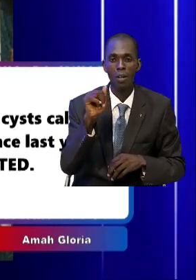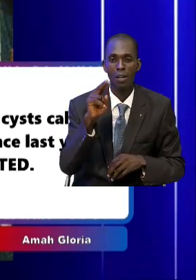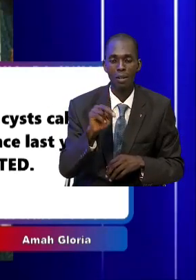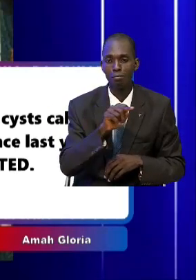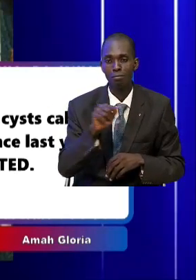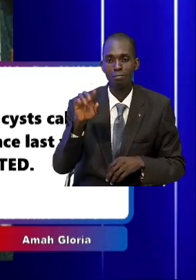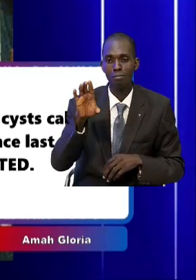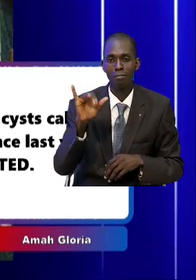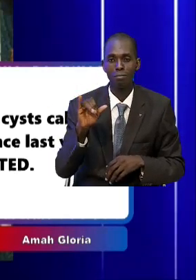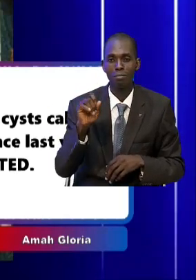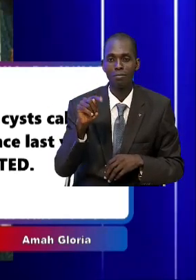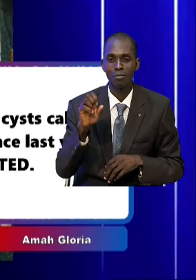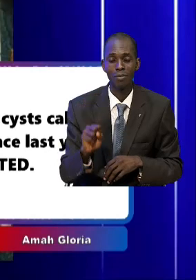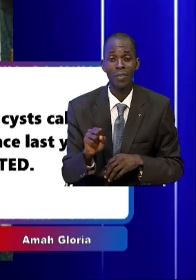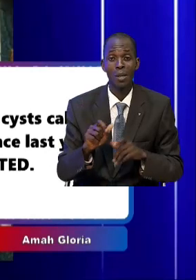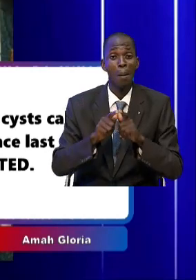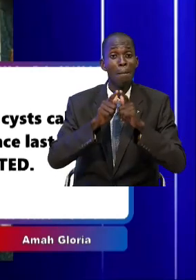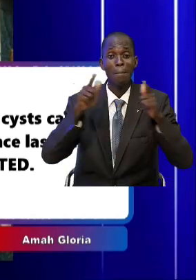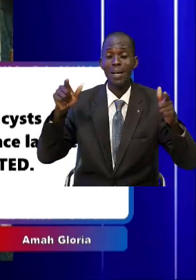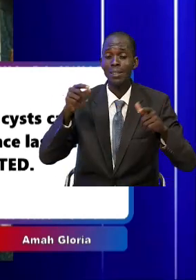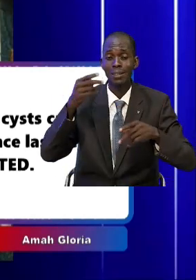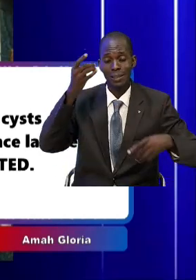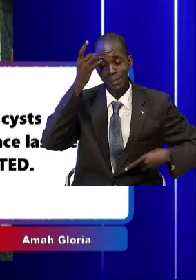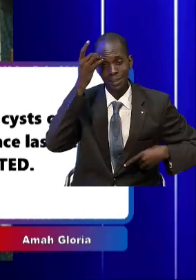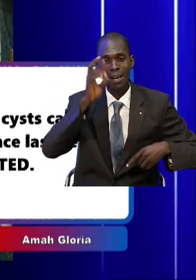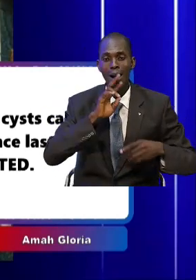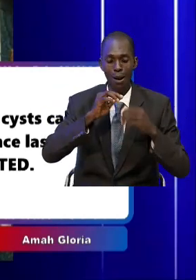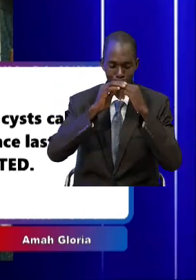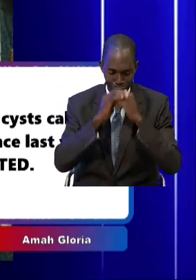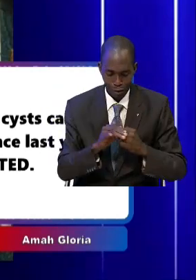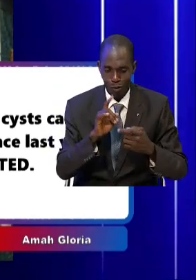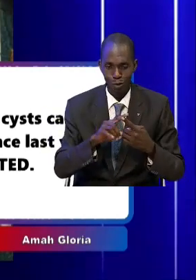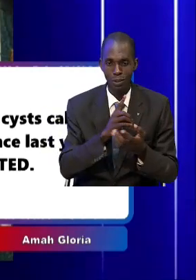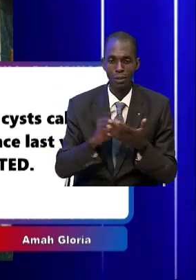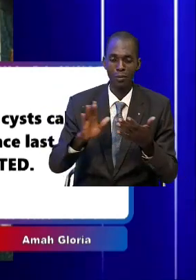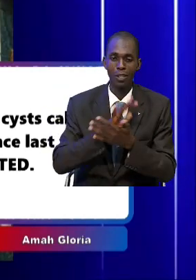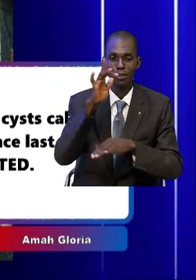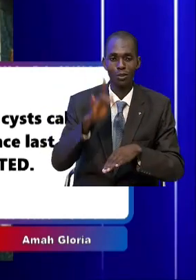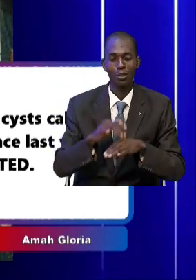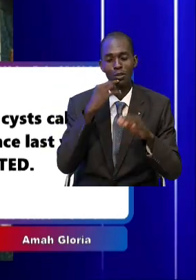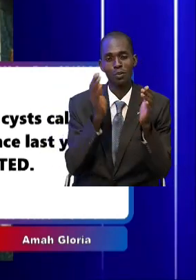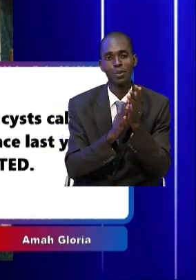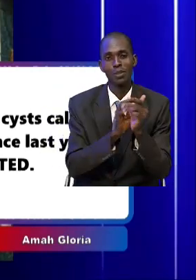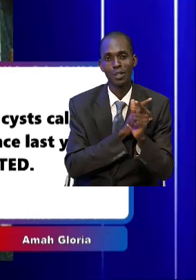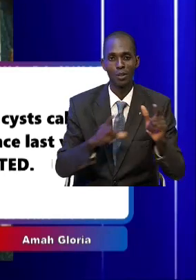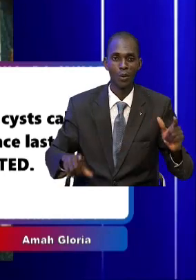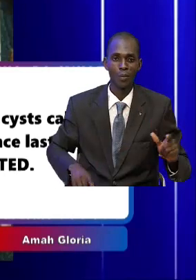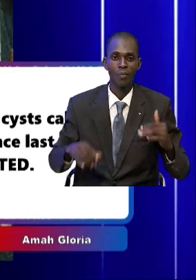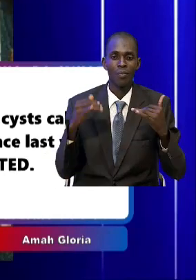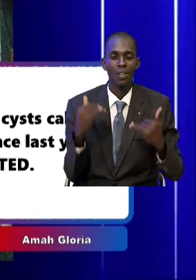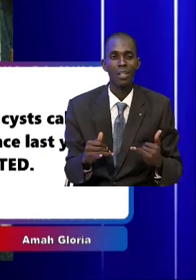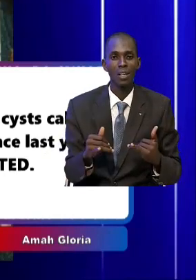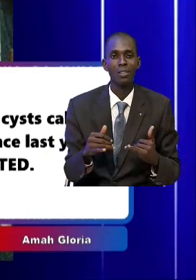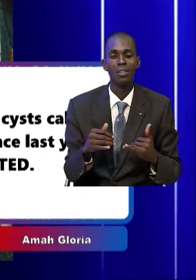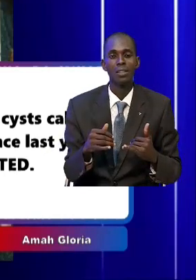more ovarian cysts. You can see. Those are the medical reports. Big names are bowing to the divine touch. Praise